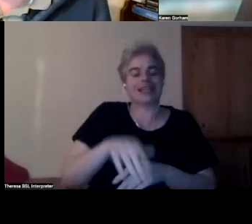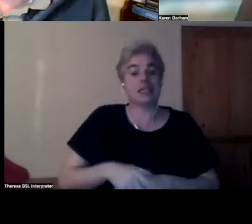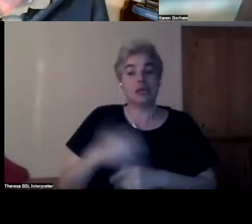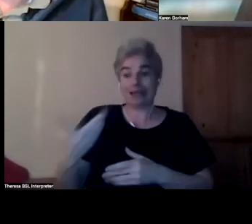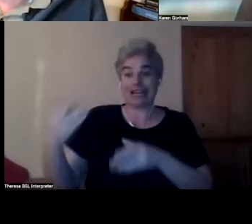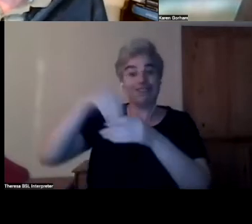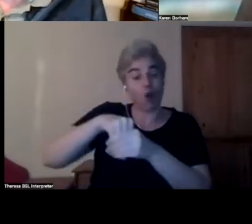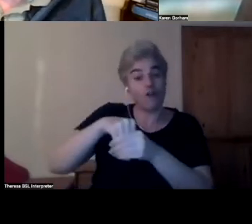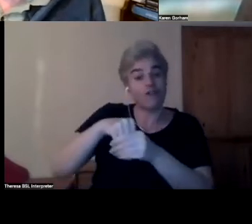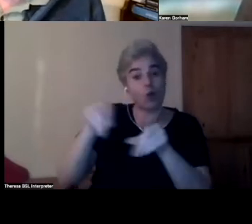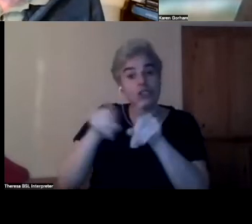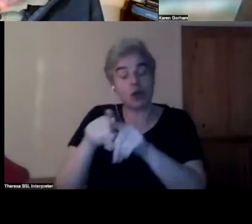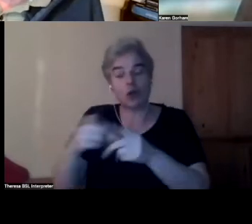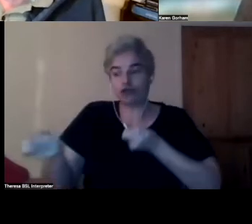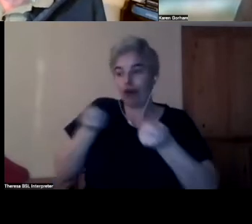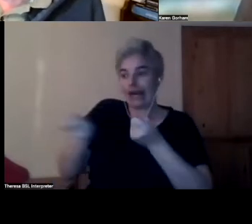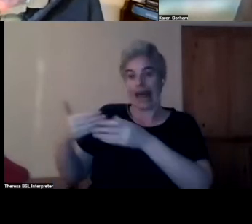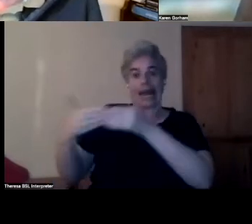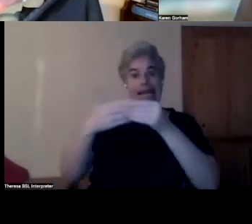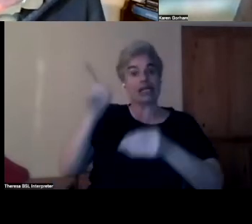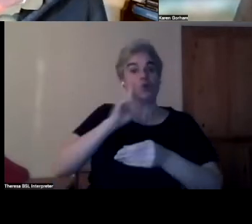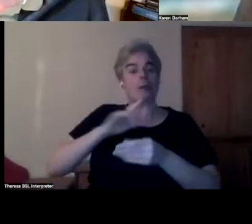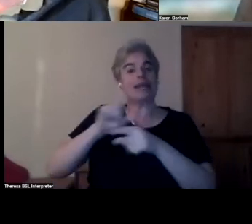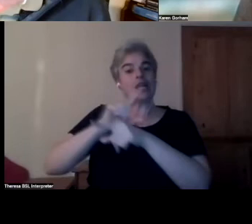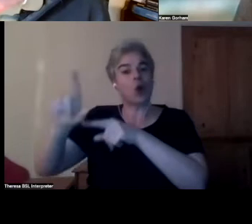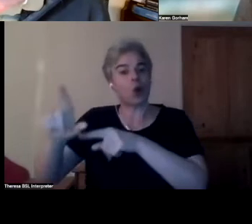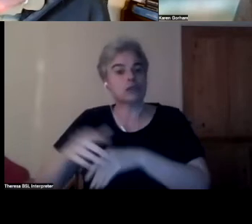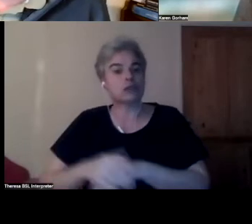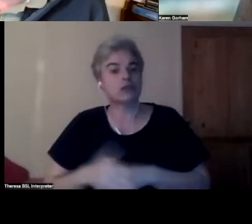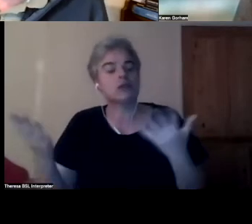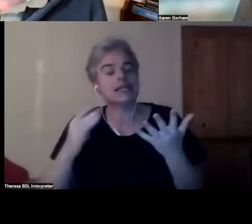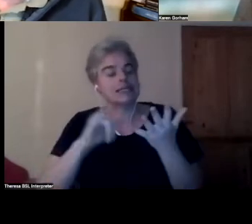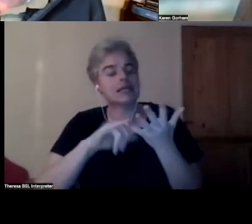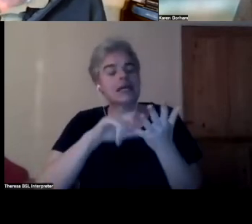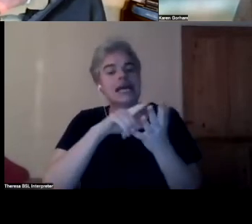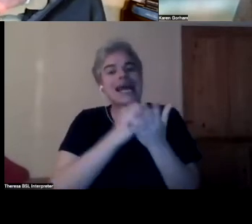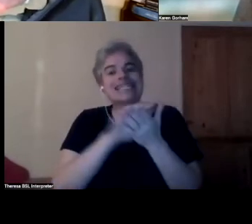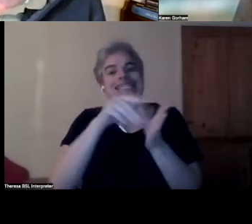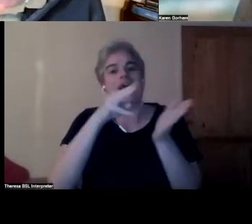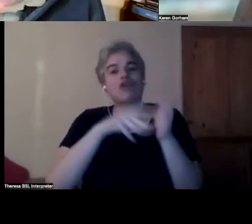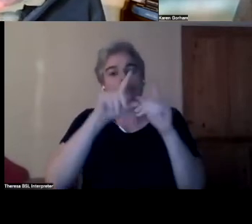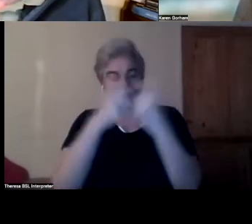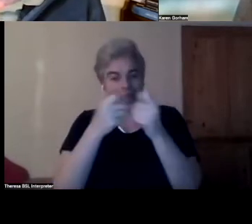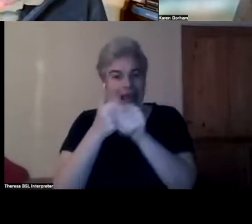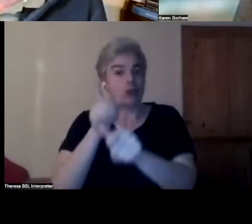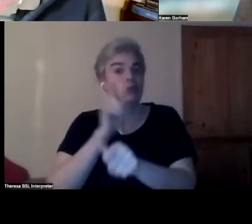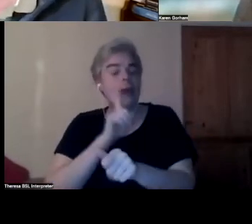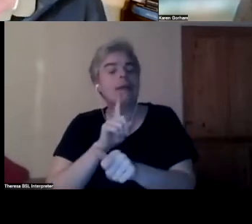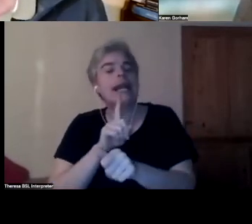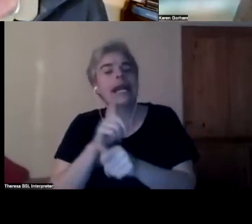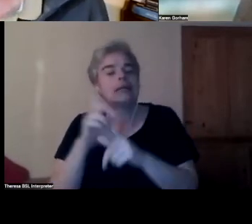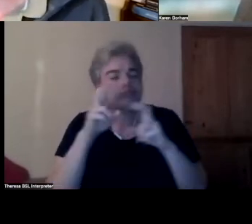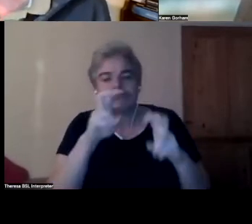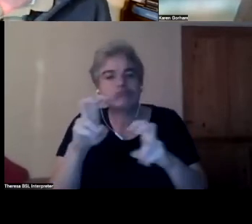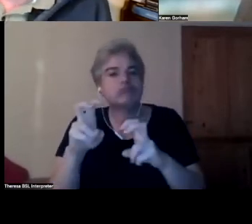involved in things like running the Leading Women course at Sarum College, which has helped women in the Church of England explore what it